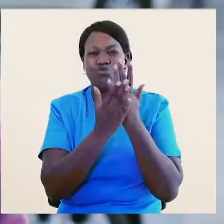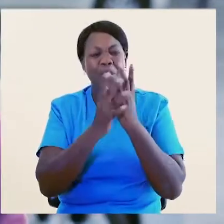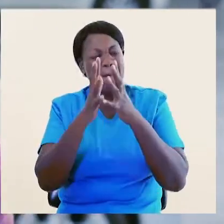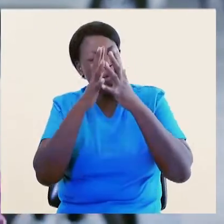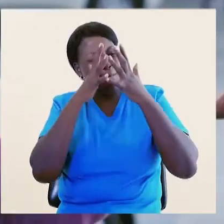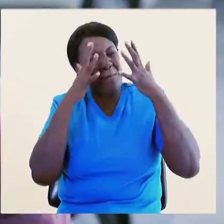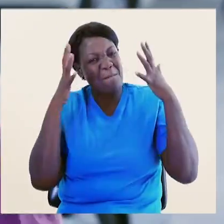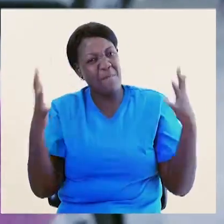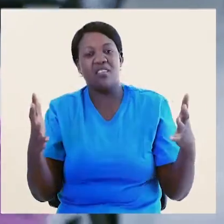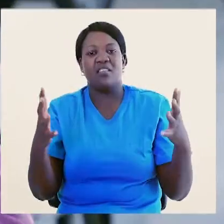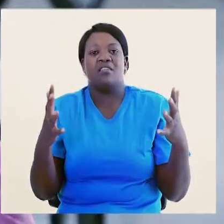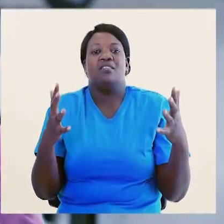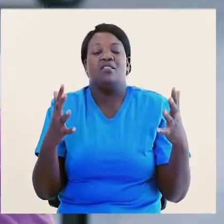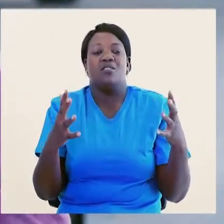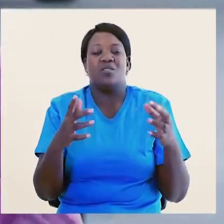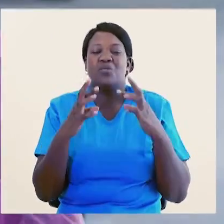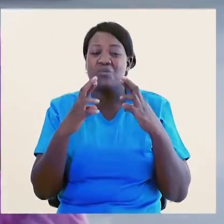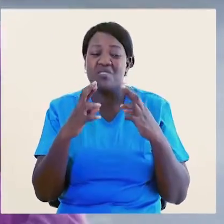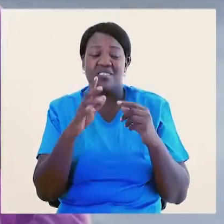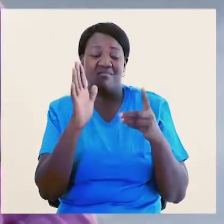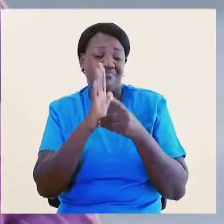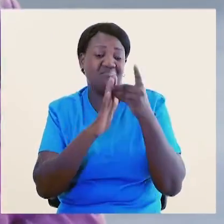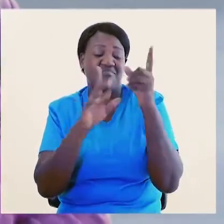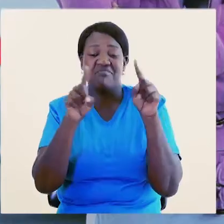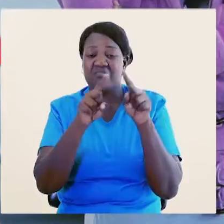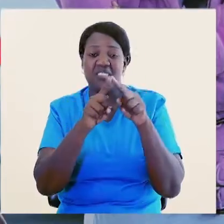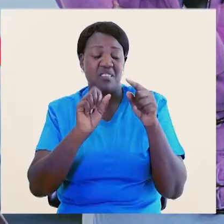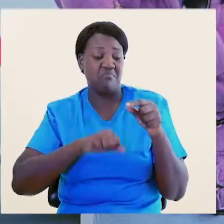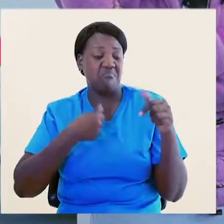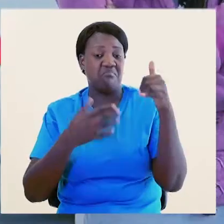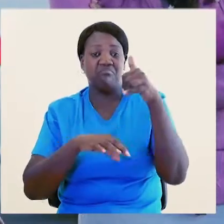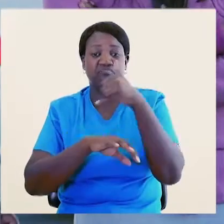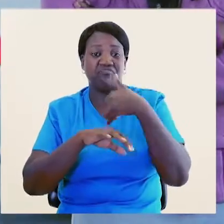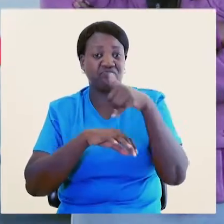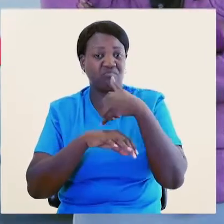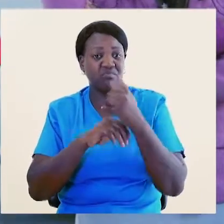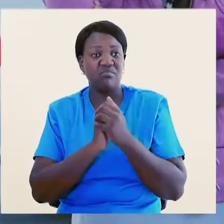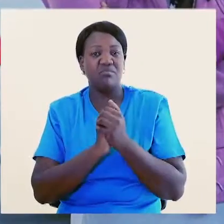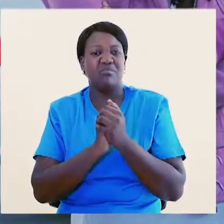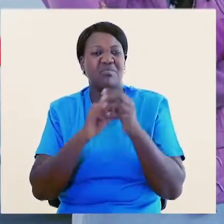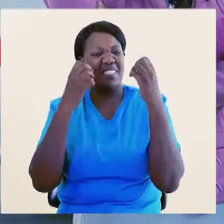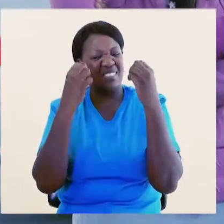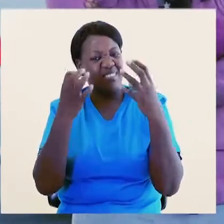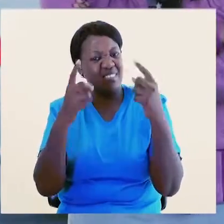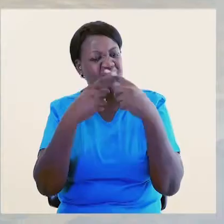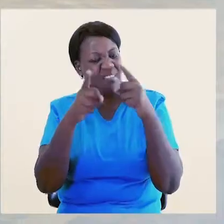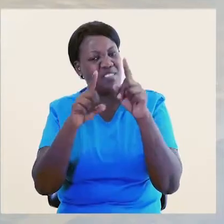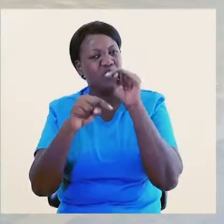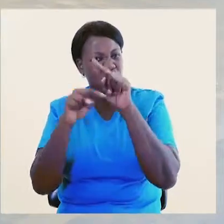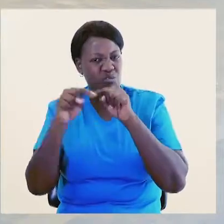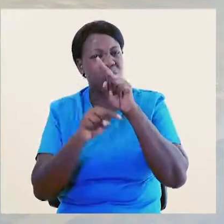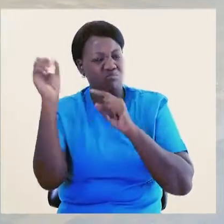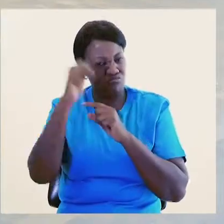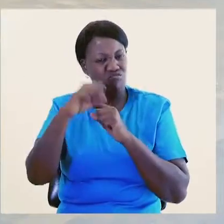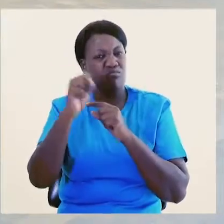guys. Yeah. You know, I wish this kind of development could take place in my hometown. You know, it looks like it has a lot of different shops. Yeah.